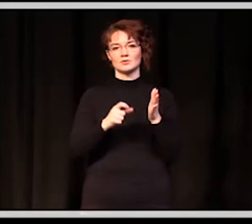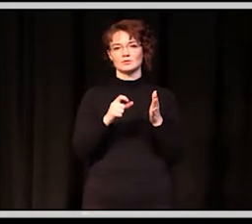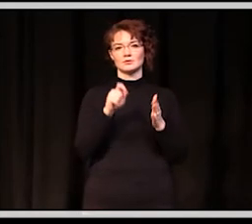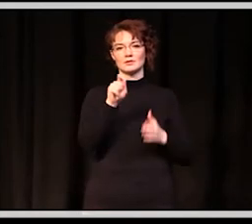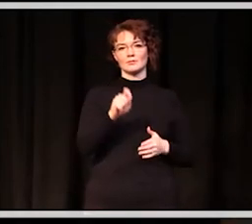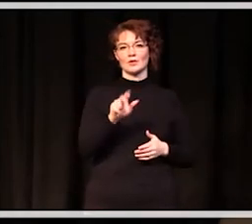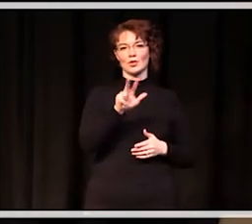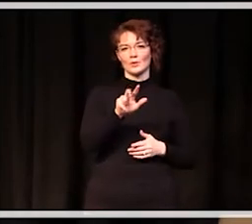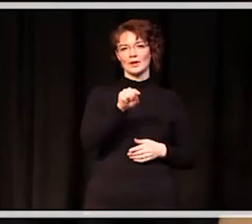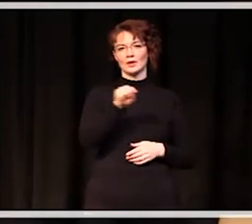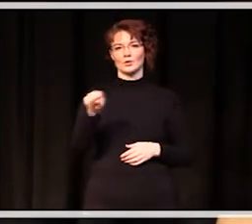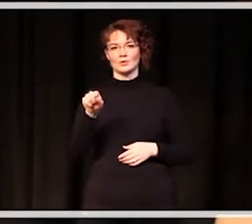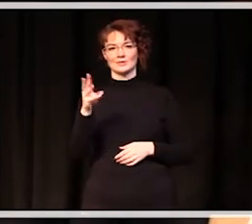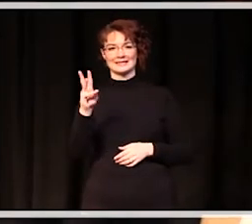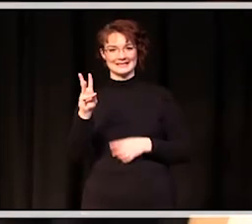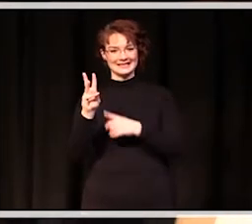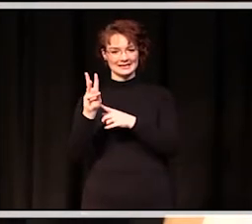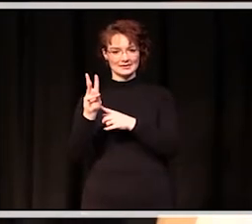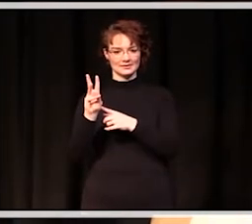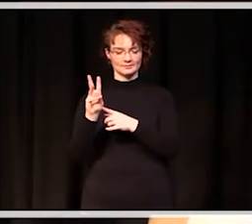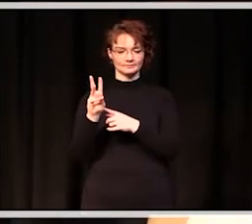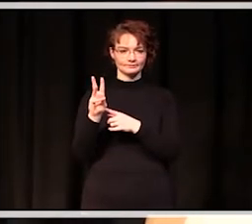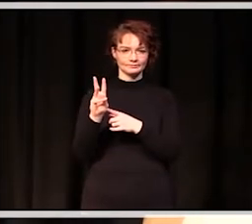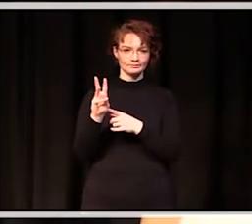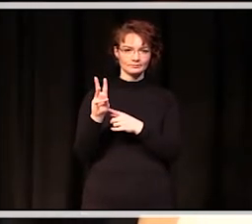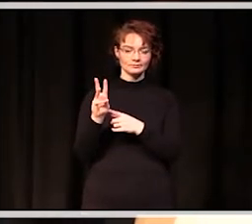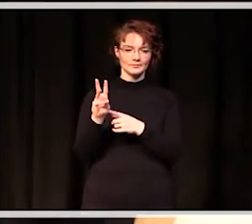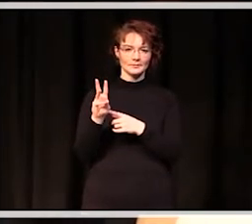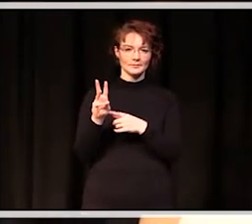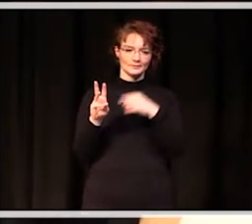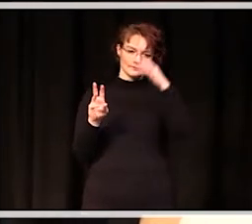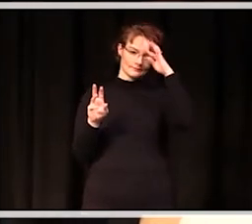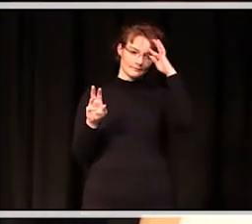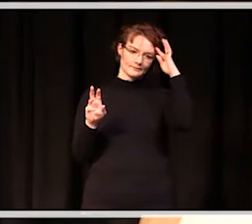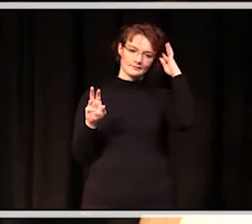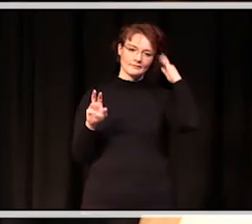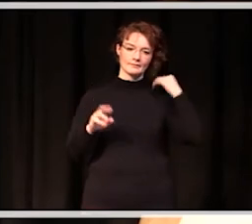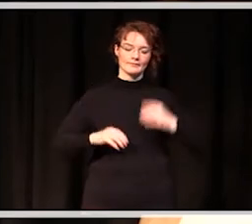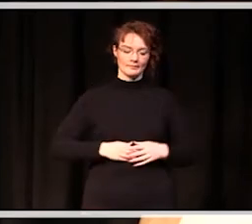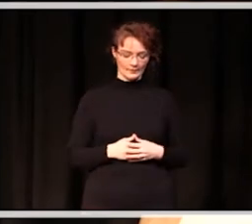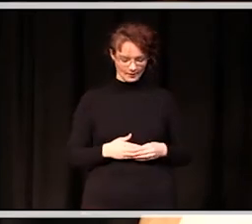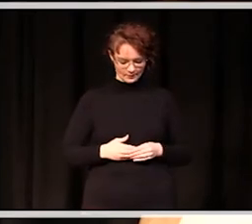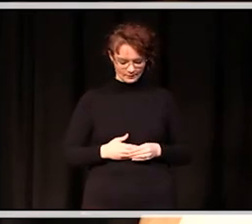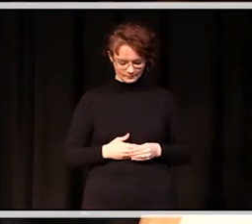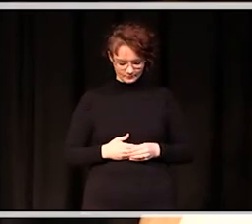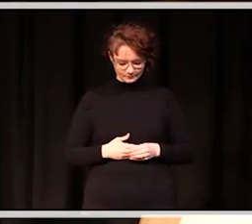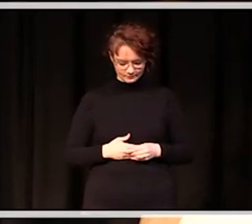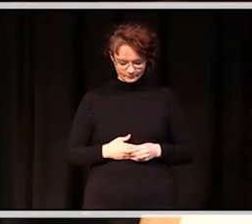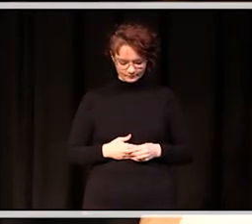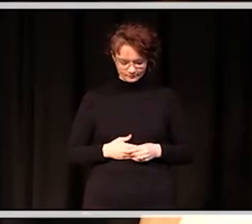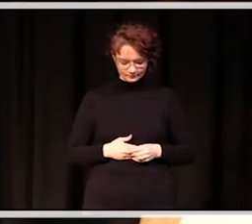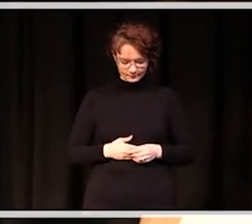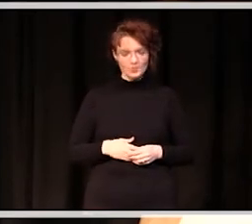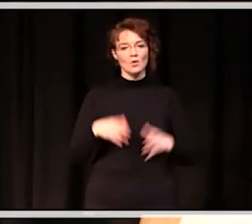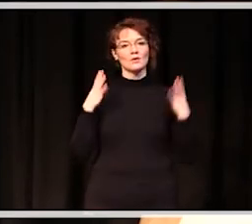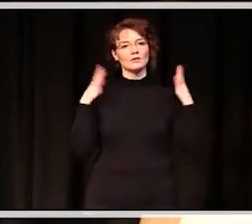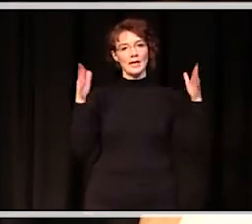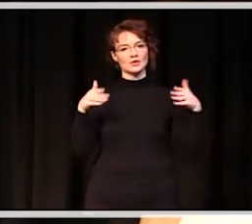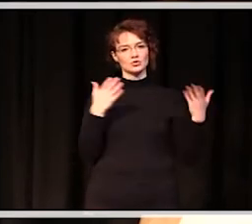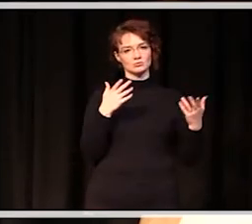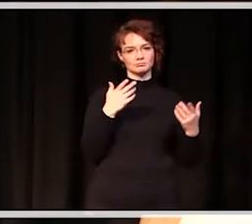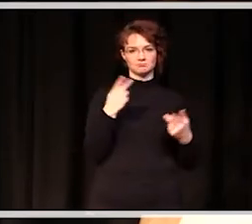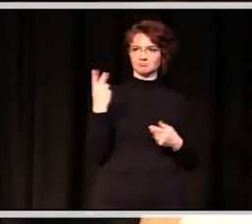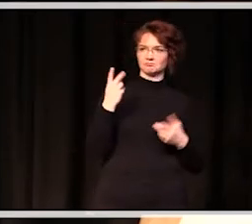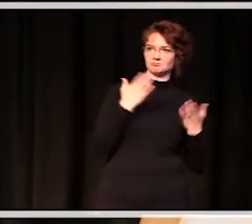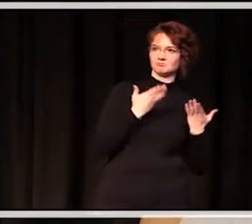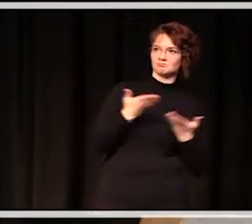verses 3-6 for us from Revelation chapter 17. I will keep picking it up here. So the angel took me in the